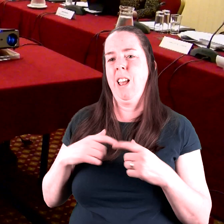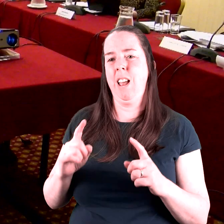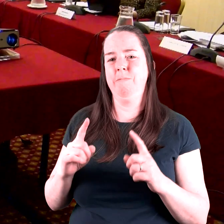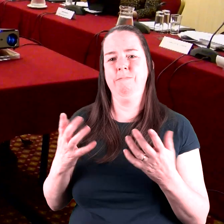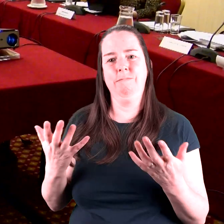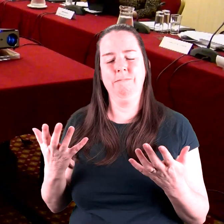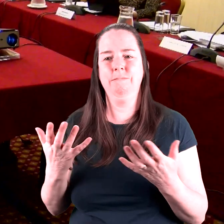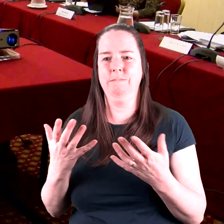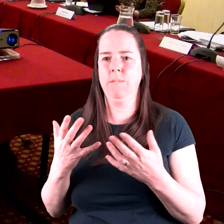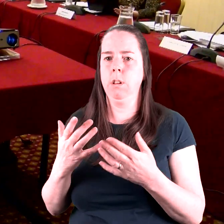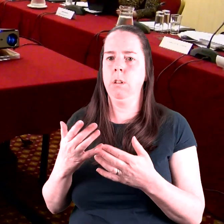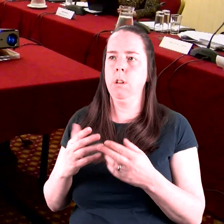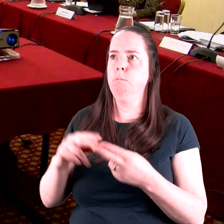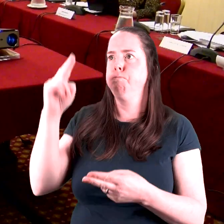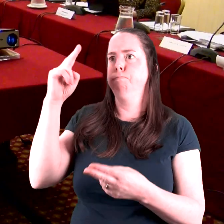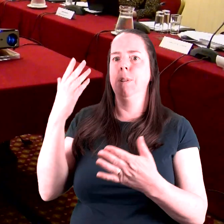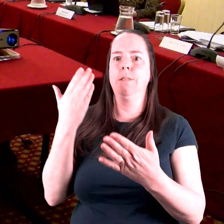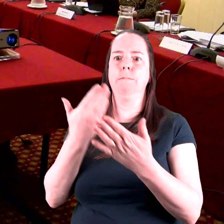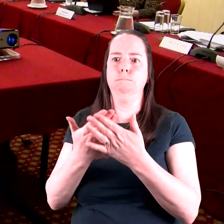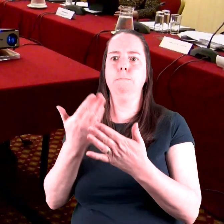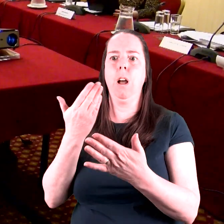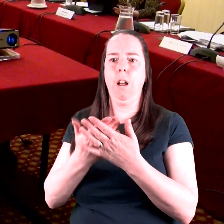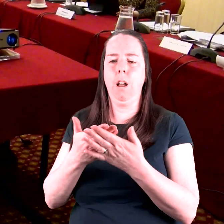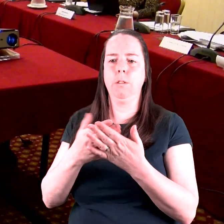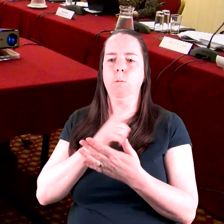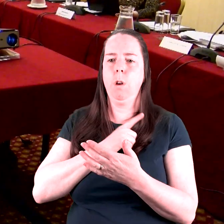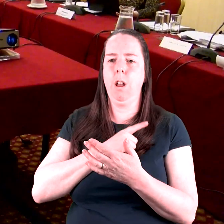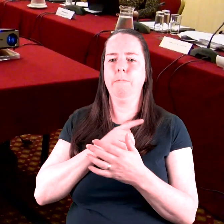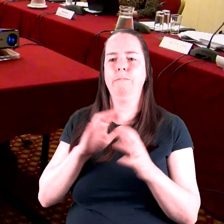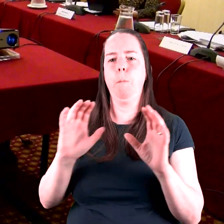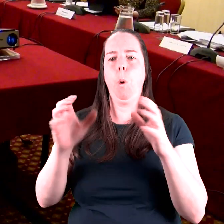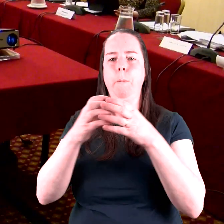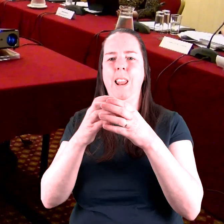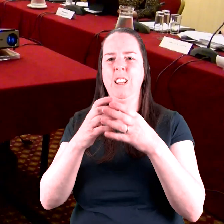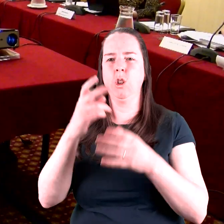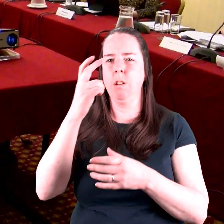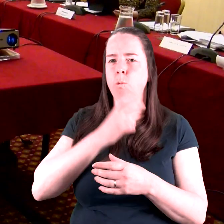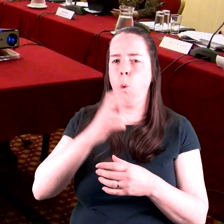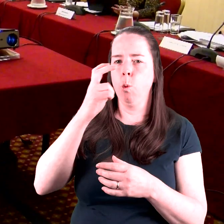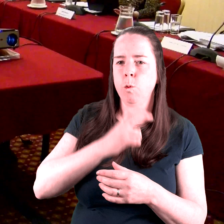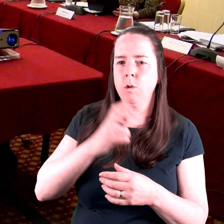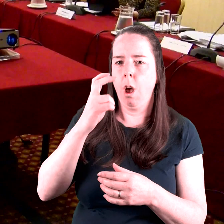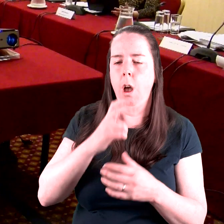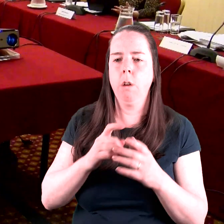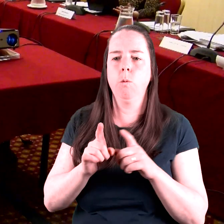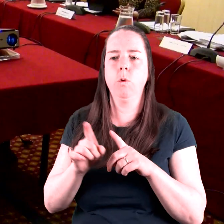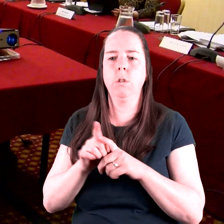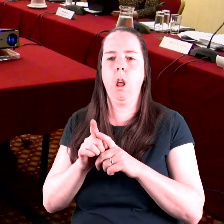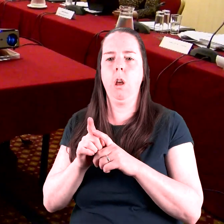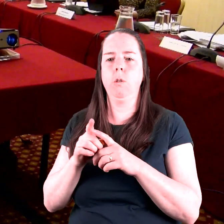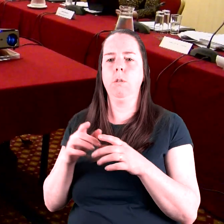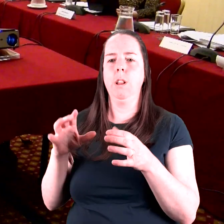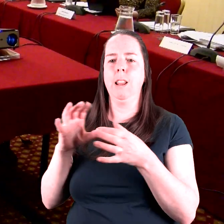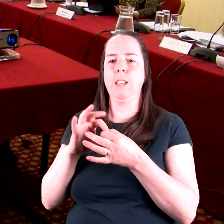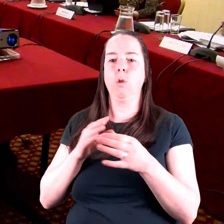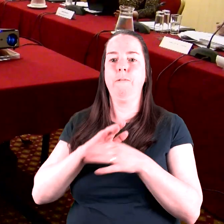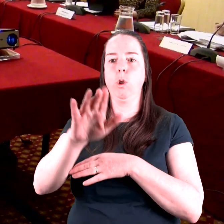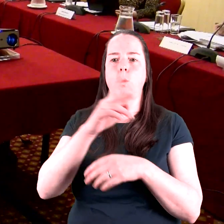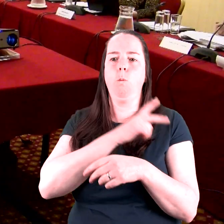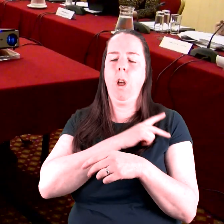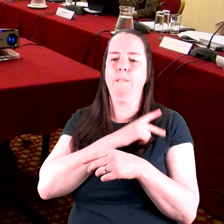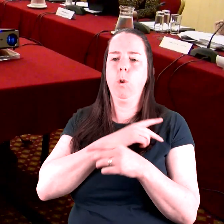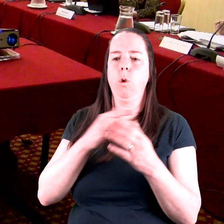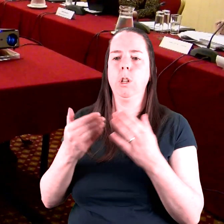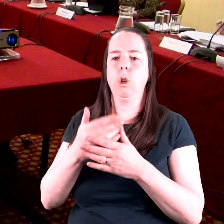care. There's also increasing demand as we've got an ageing population, and also in the context